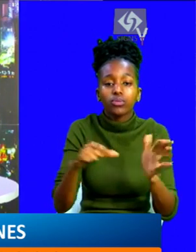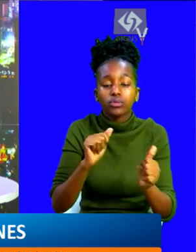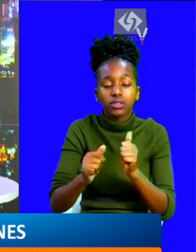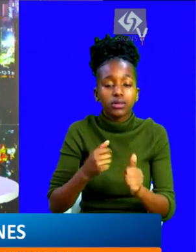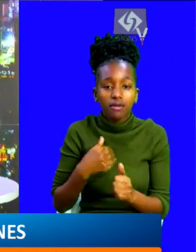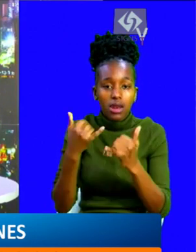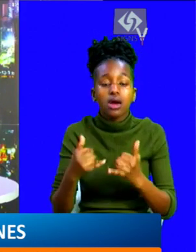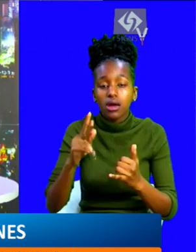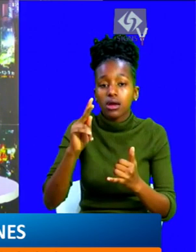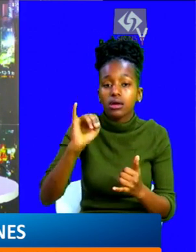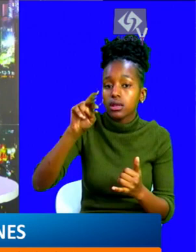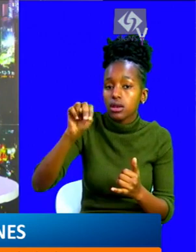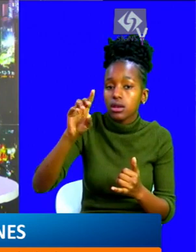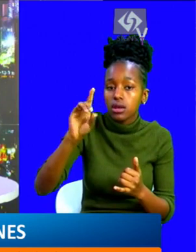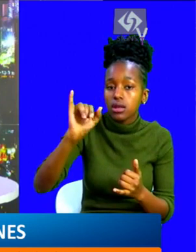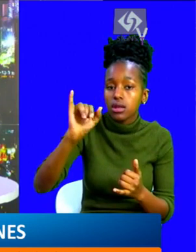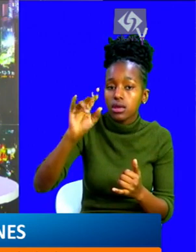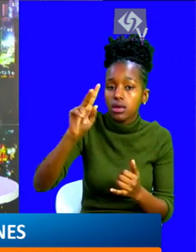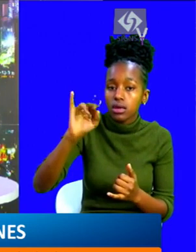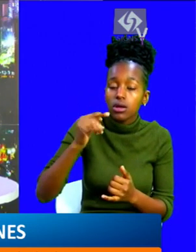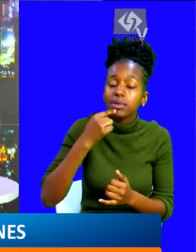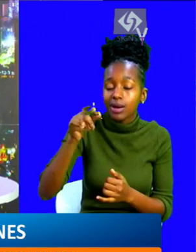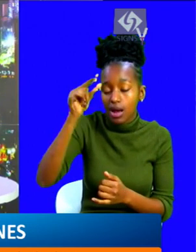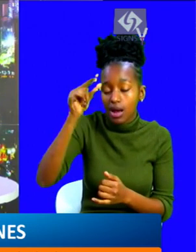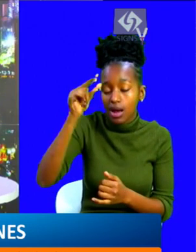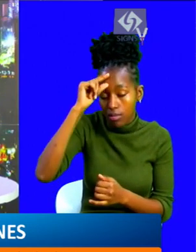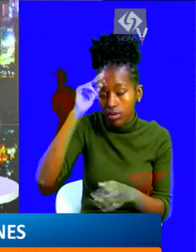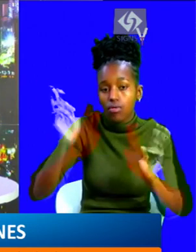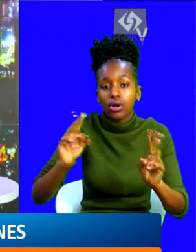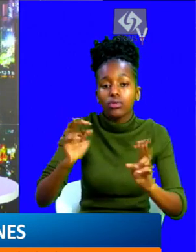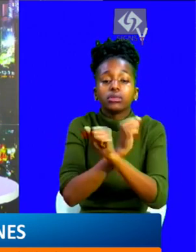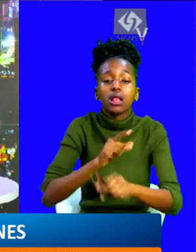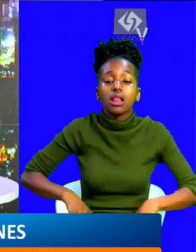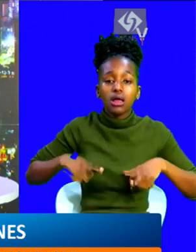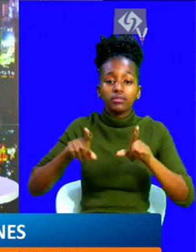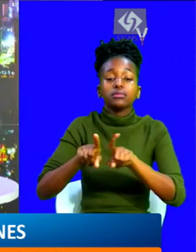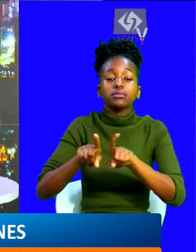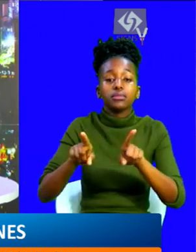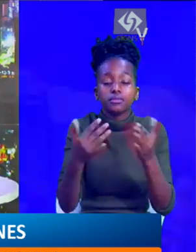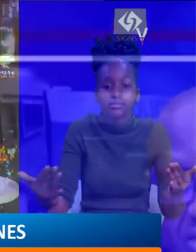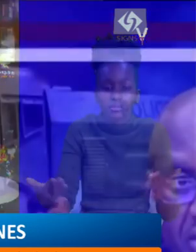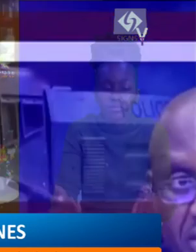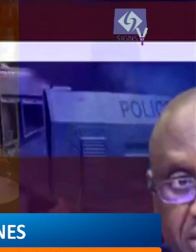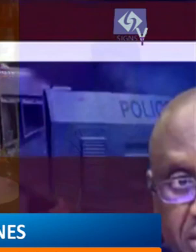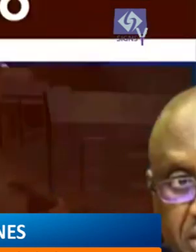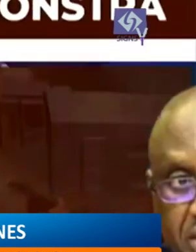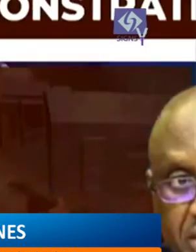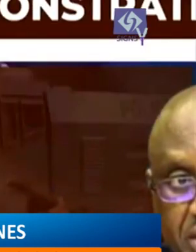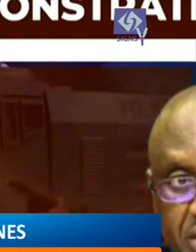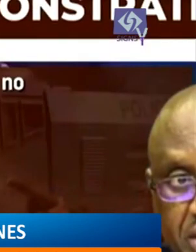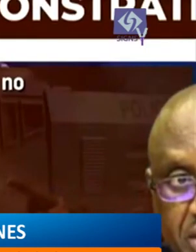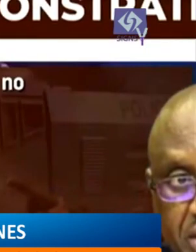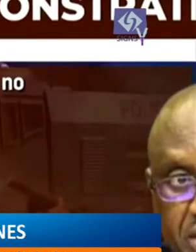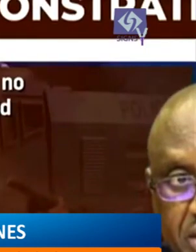schools are a no-go zone. Let teaching and learning continue. Yes, we know very well sometimes we use